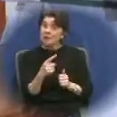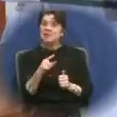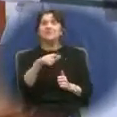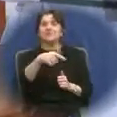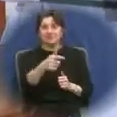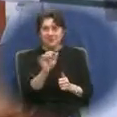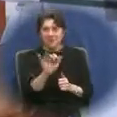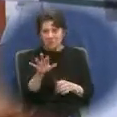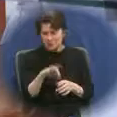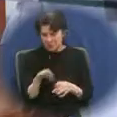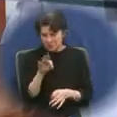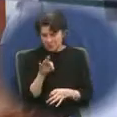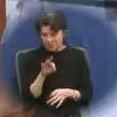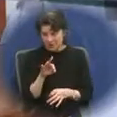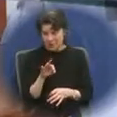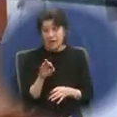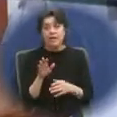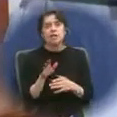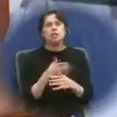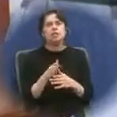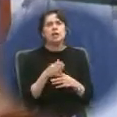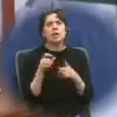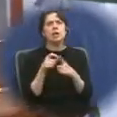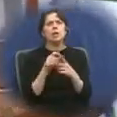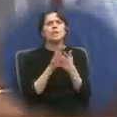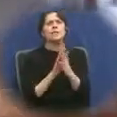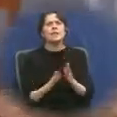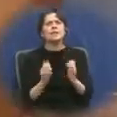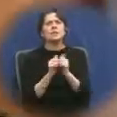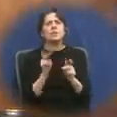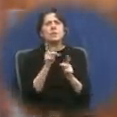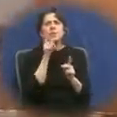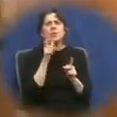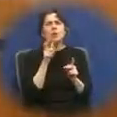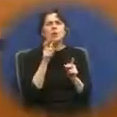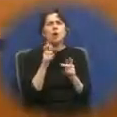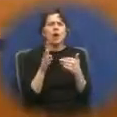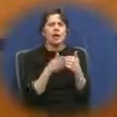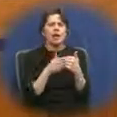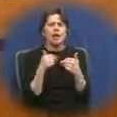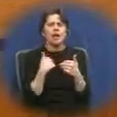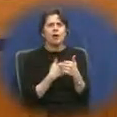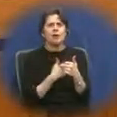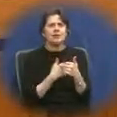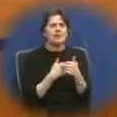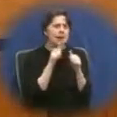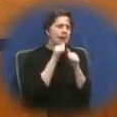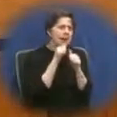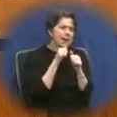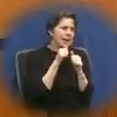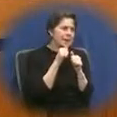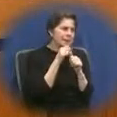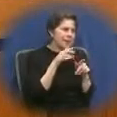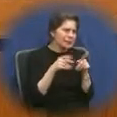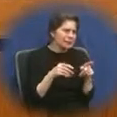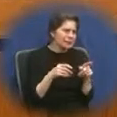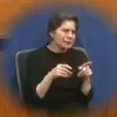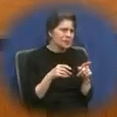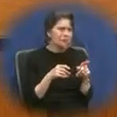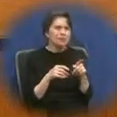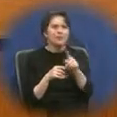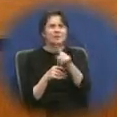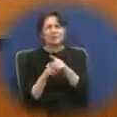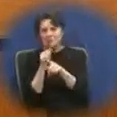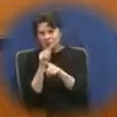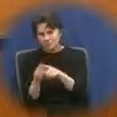spirit. Let's share Jesus' word of peace for those who are near us. Peace be with you, Lowell. Thank you. Peace be with you, James. And with your spirit. Thank